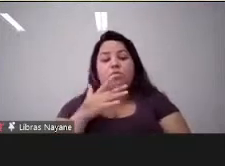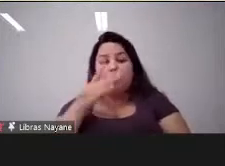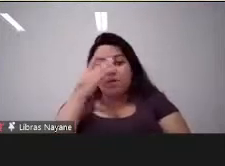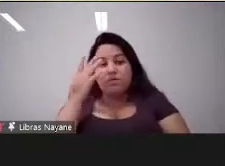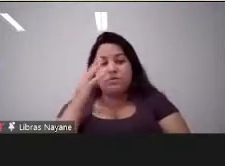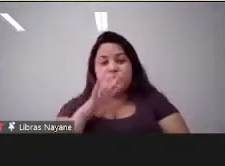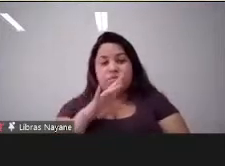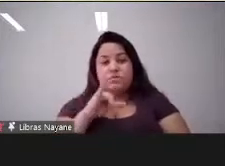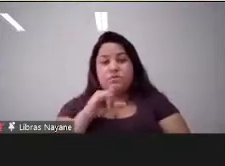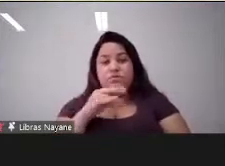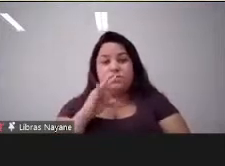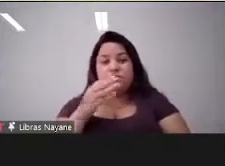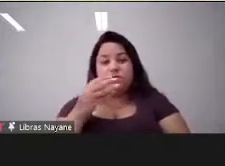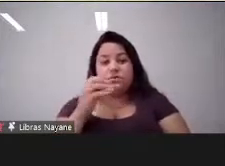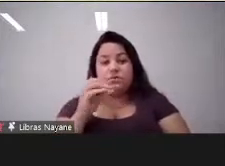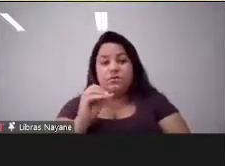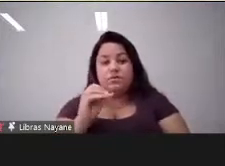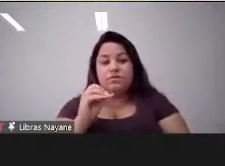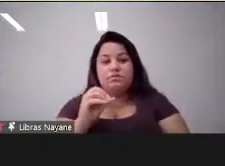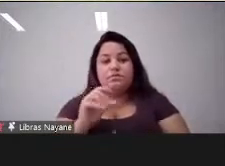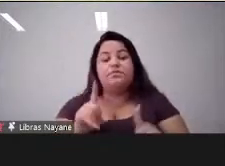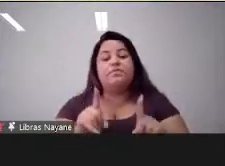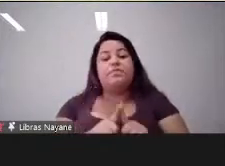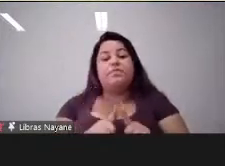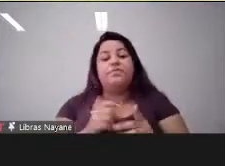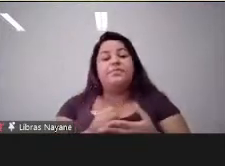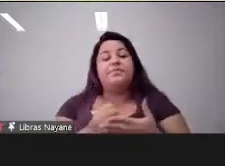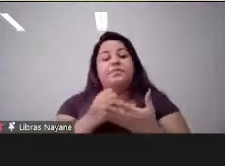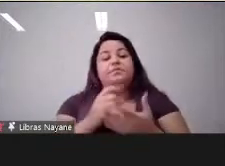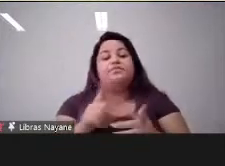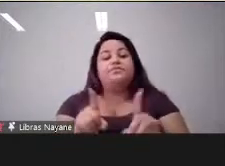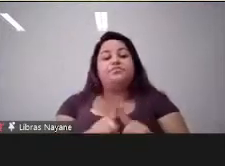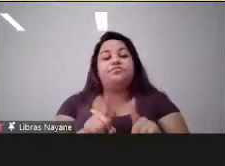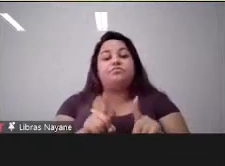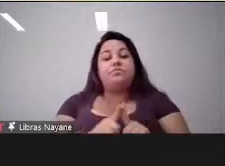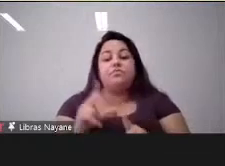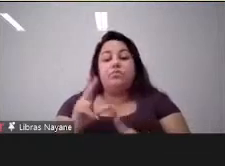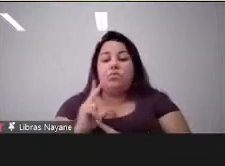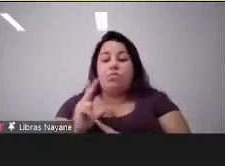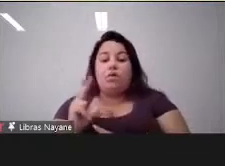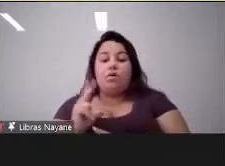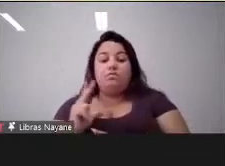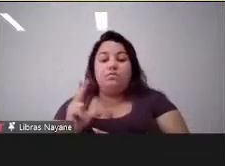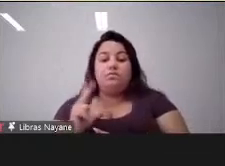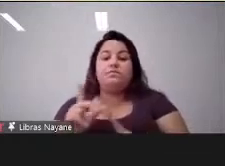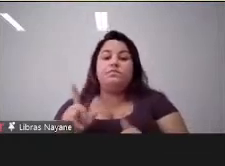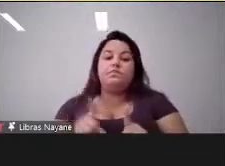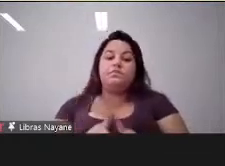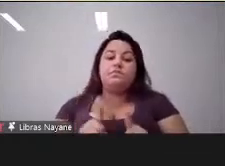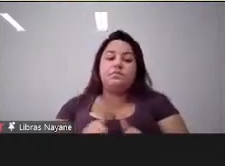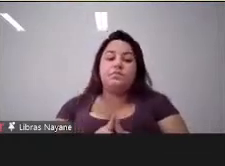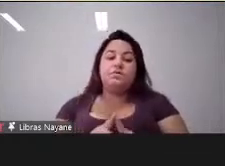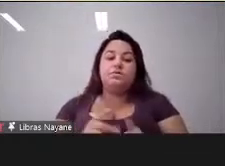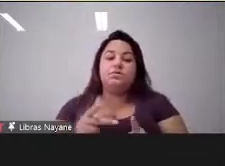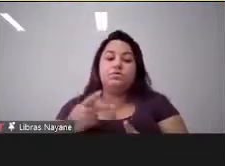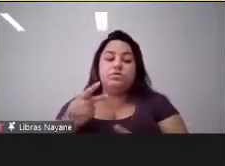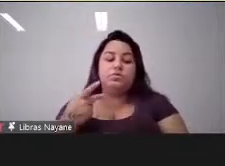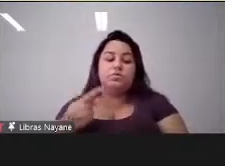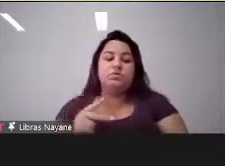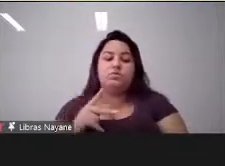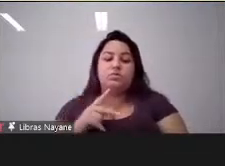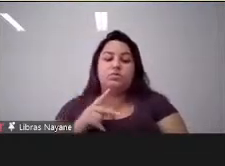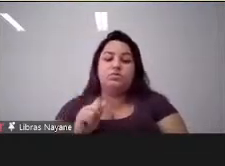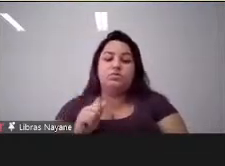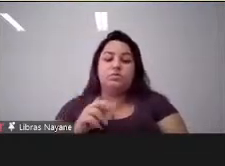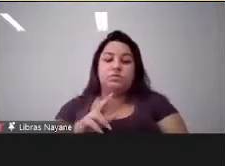individuals' contributions to their pension and their employer pensions contributions to their pensions are not taxed at